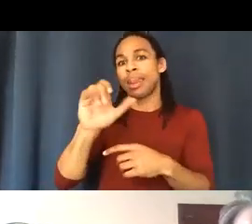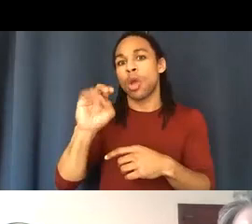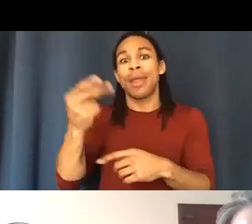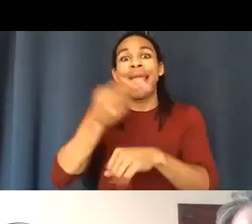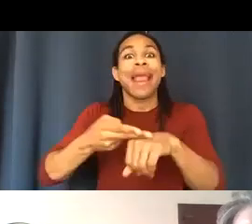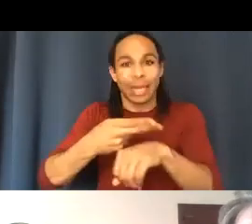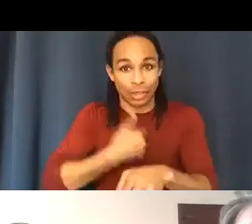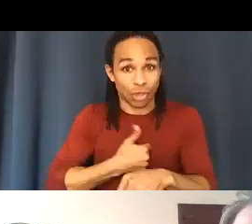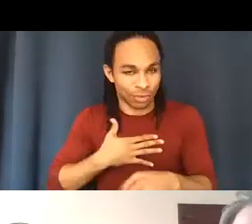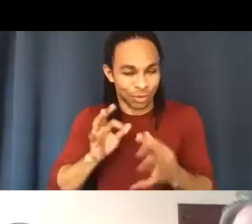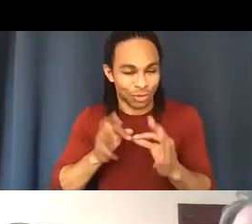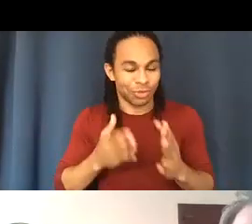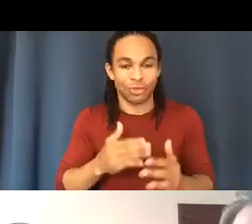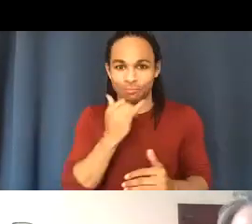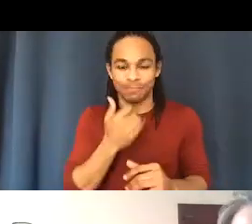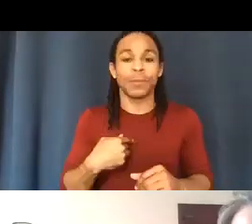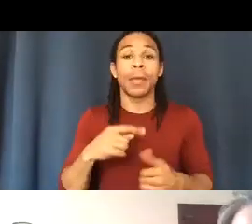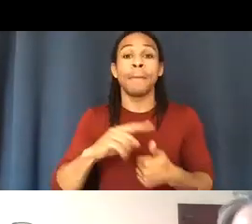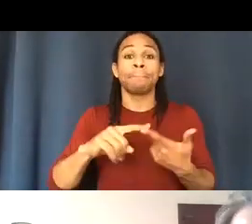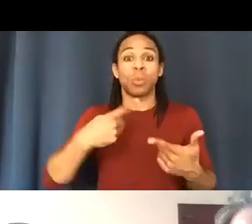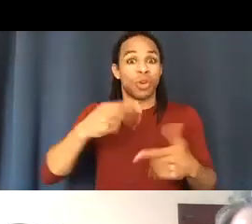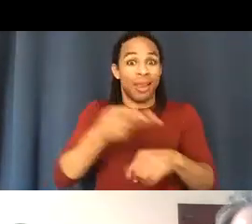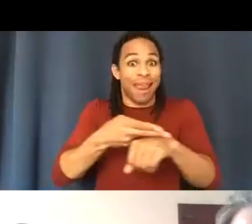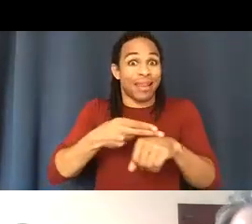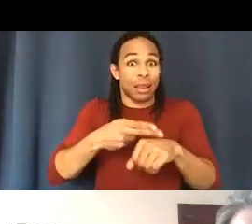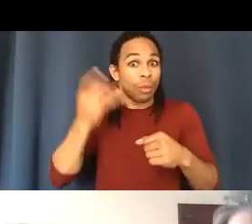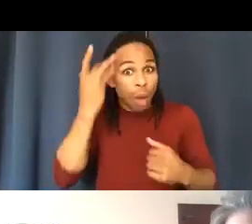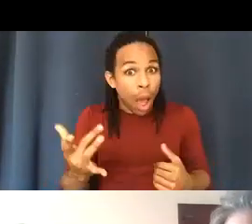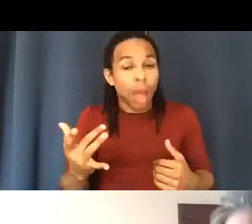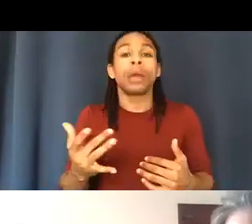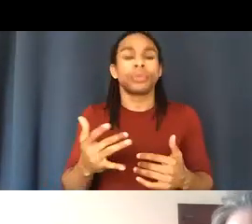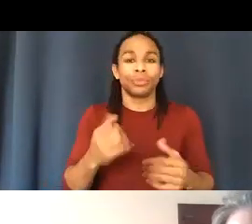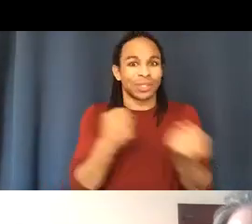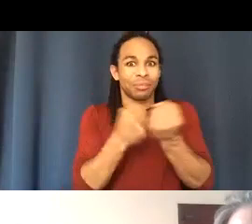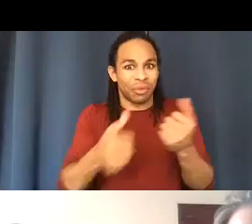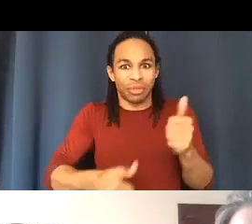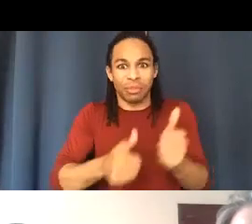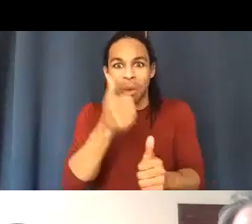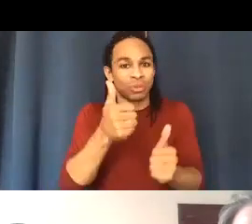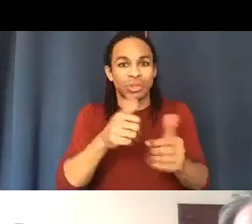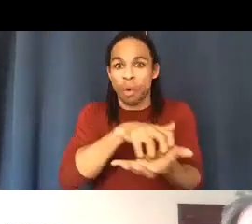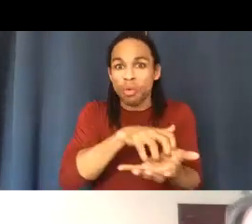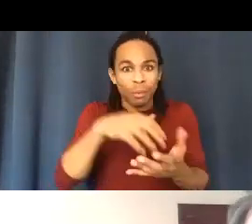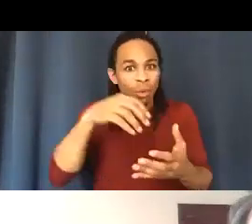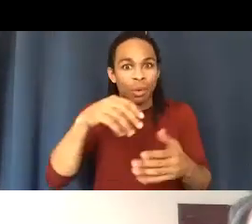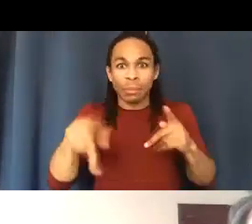to support the most vulnerable in a country, we stay for the long term. And